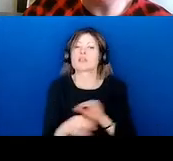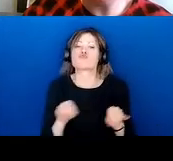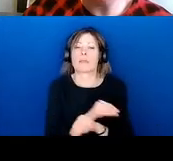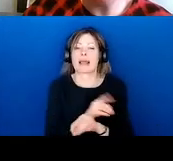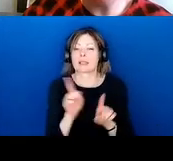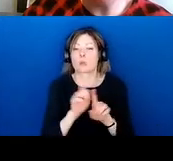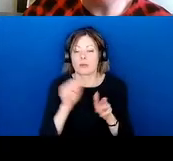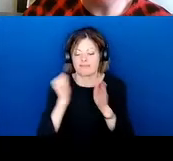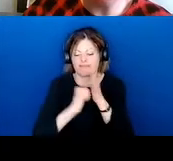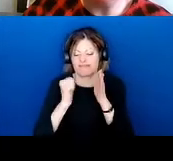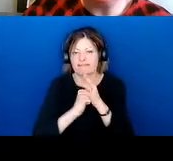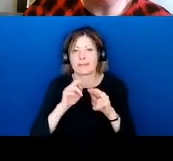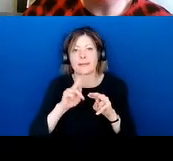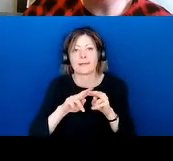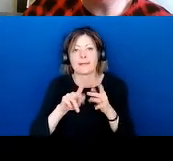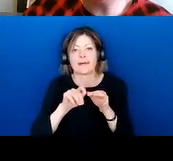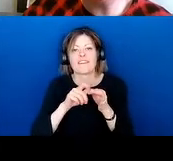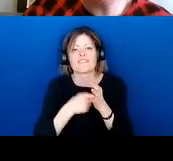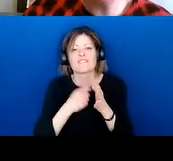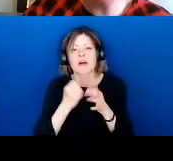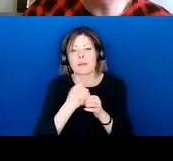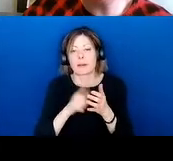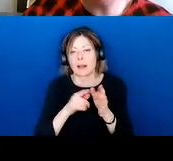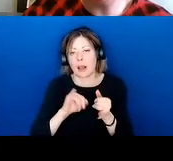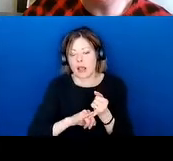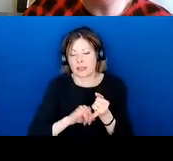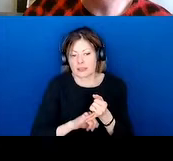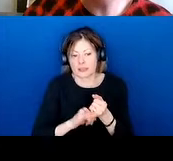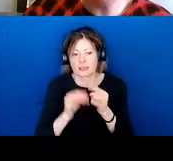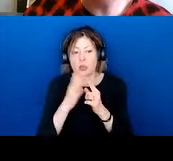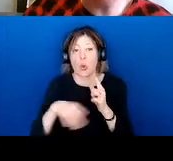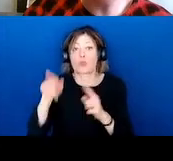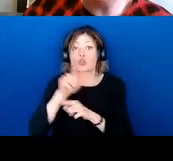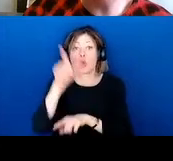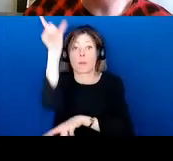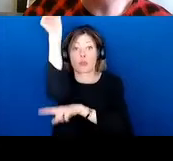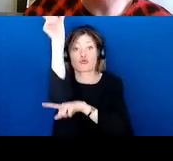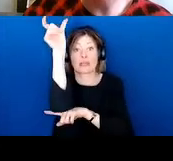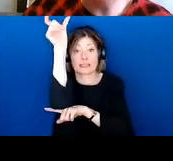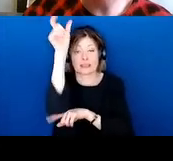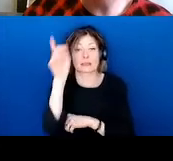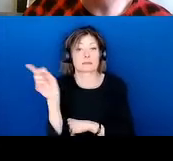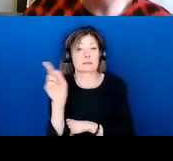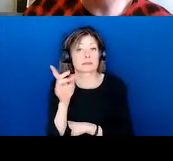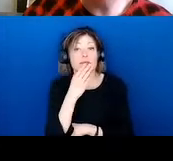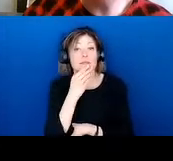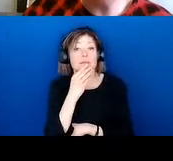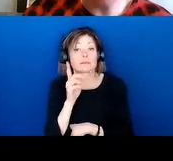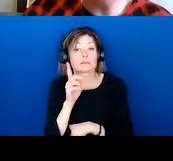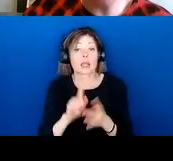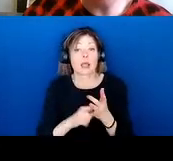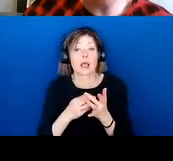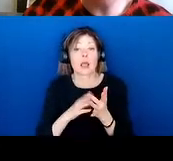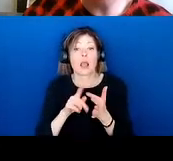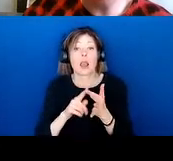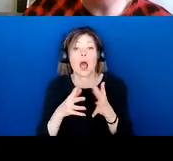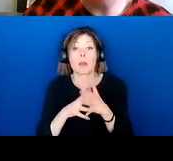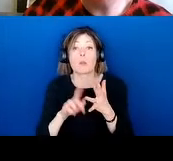fiberglass. The Turkish crescent on top is carved out of lime wood and finished in gold